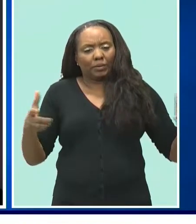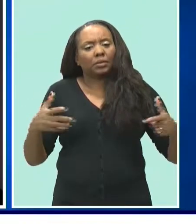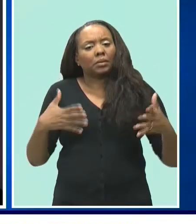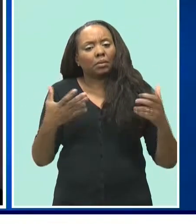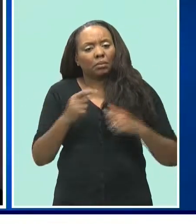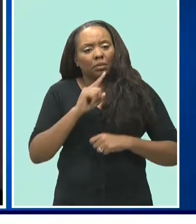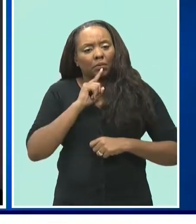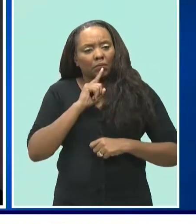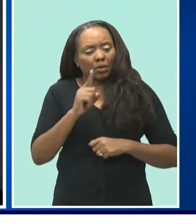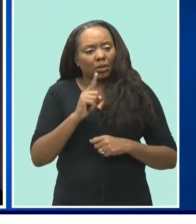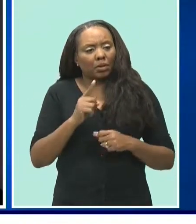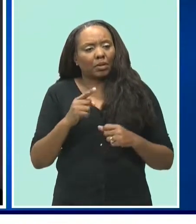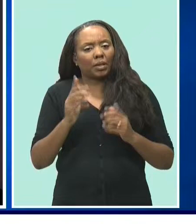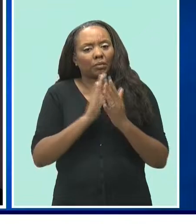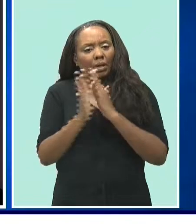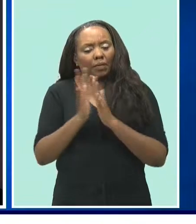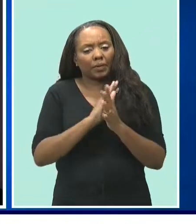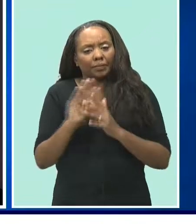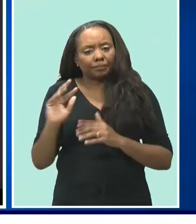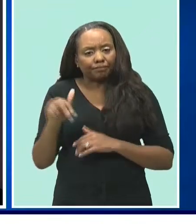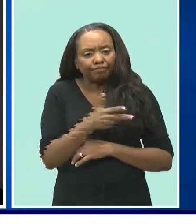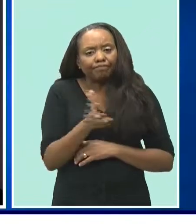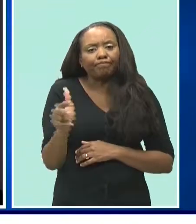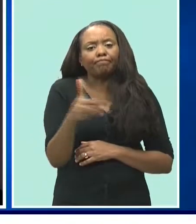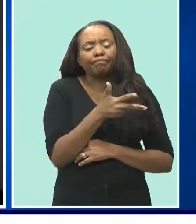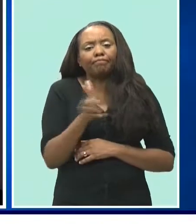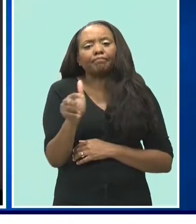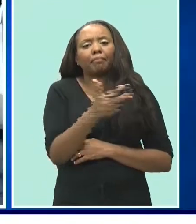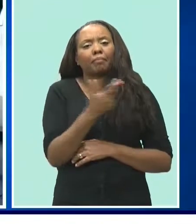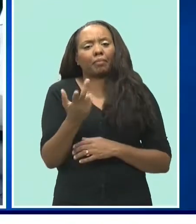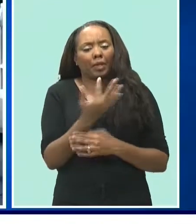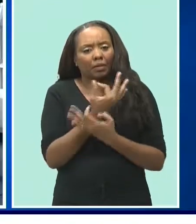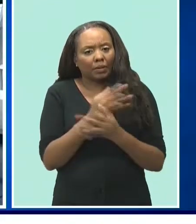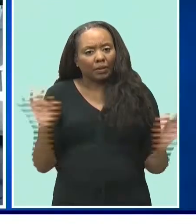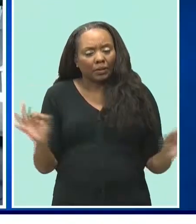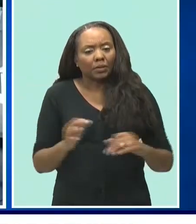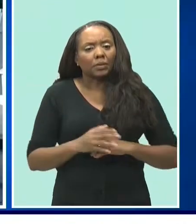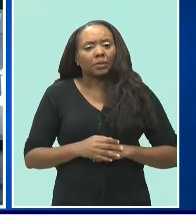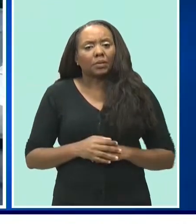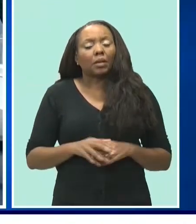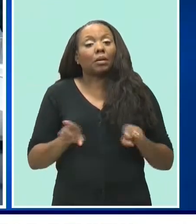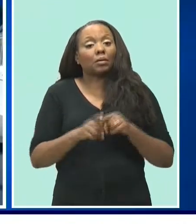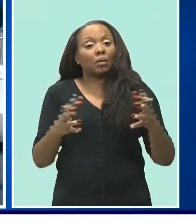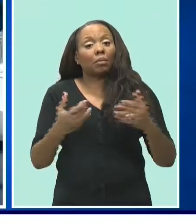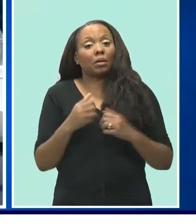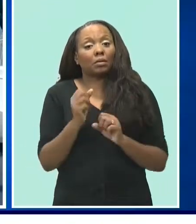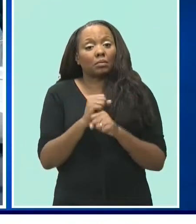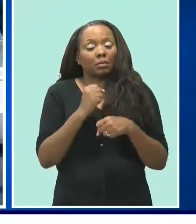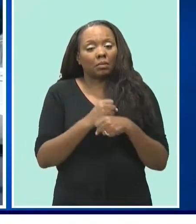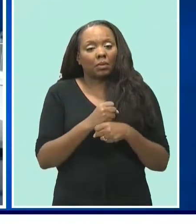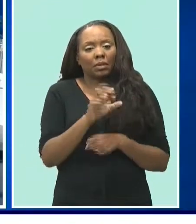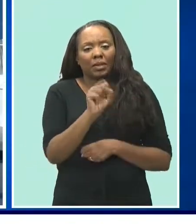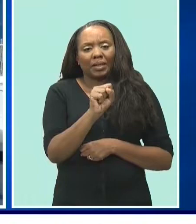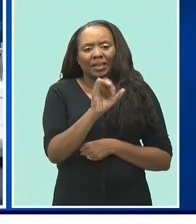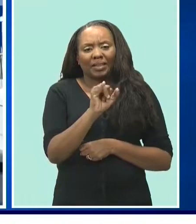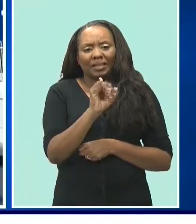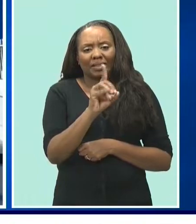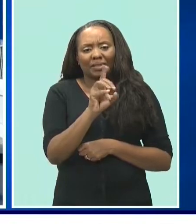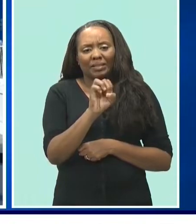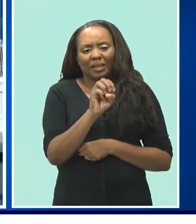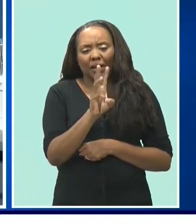ensure that there be free flow traffic. In addition, we look at constructing sidewalks, and especially along the project